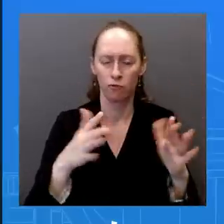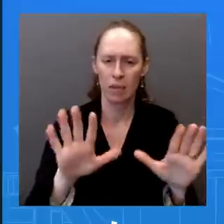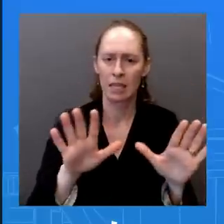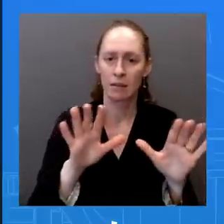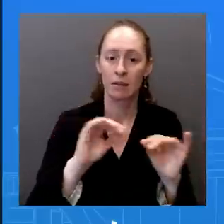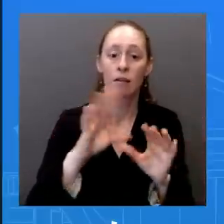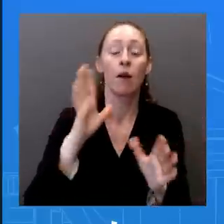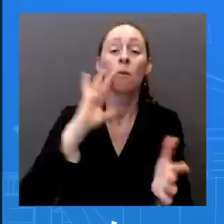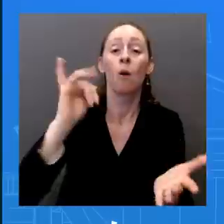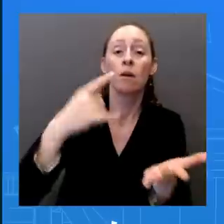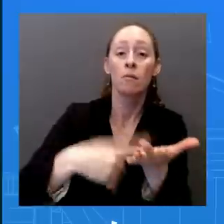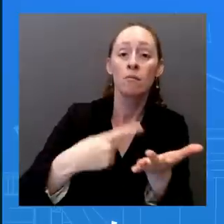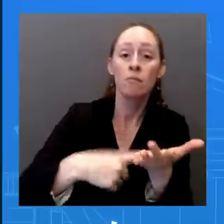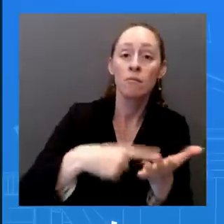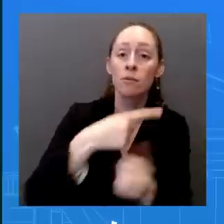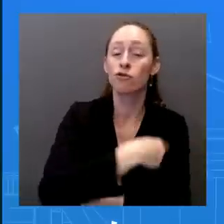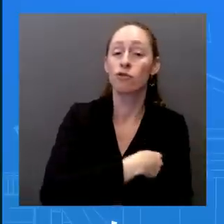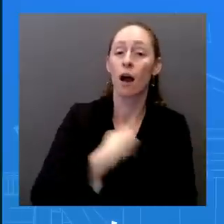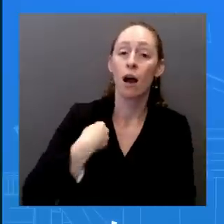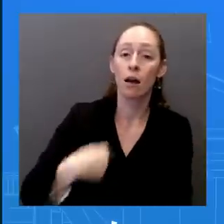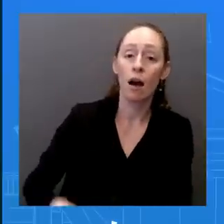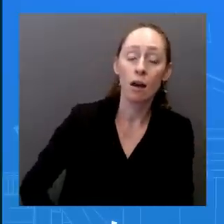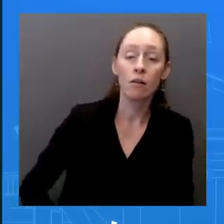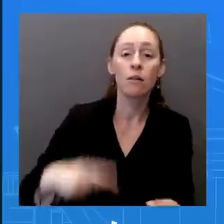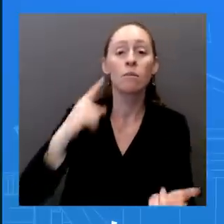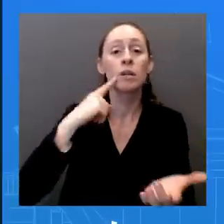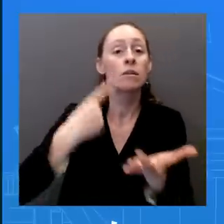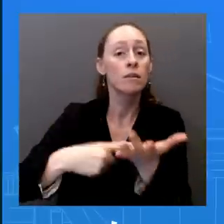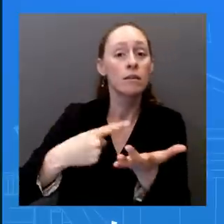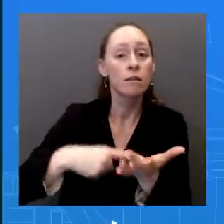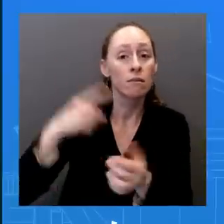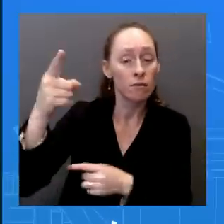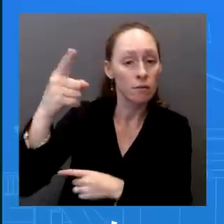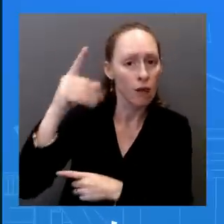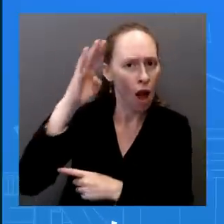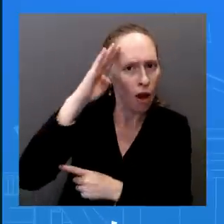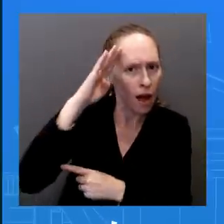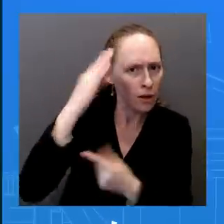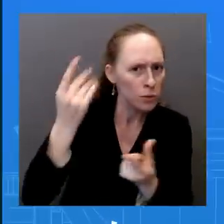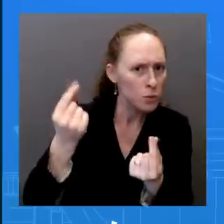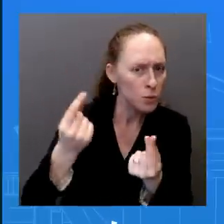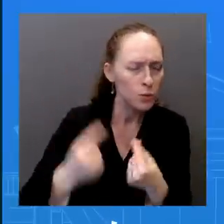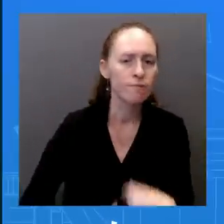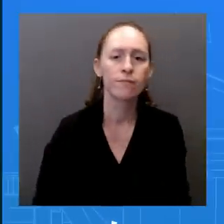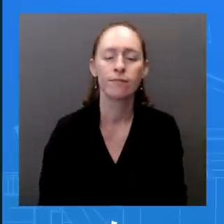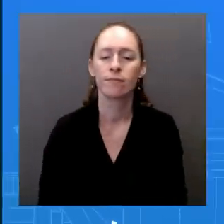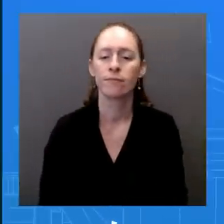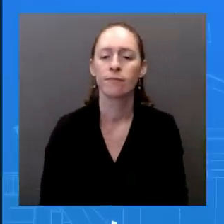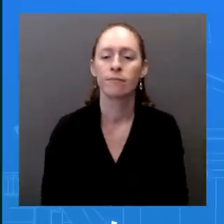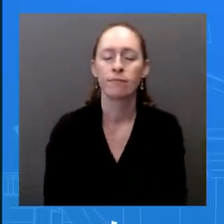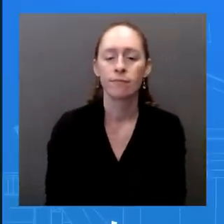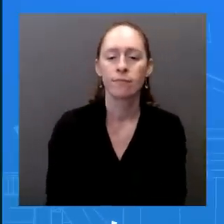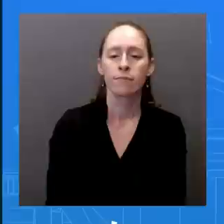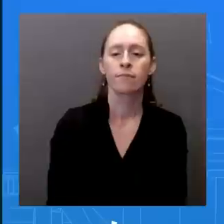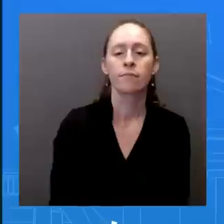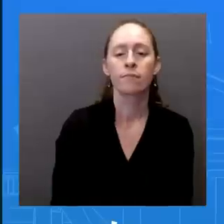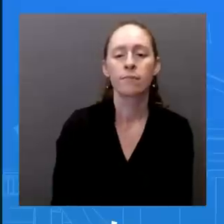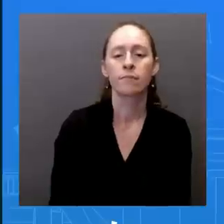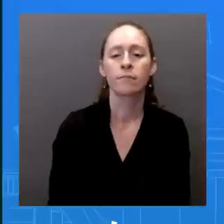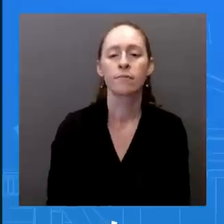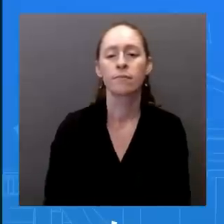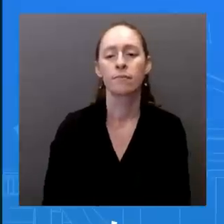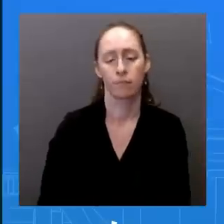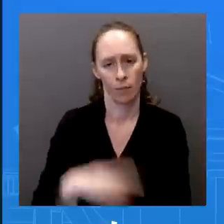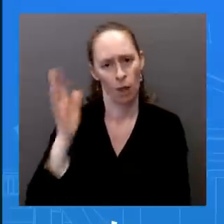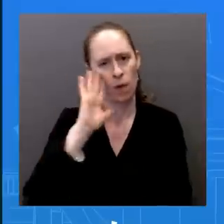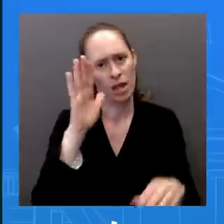his strong view that the Good Friday Agreement, which is the touchstone of peace and stability in Northern Ireland, must